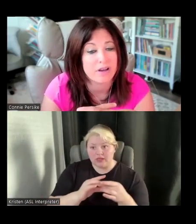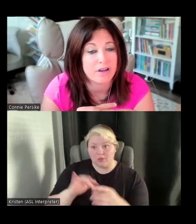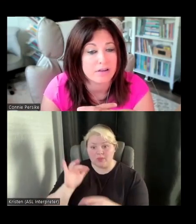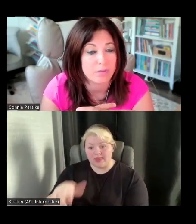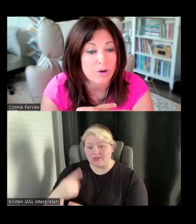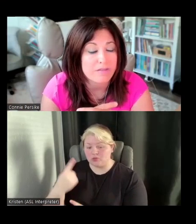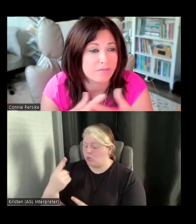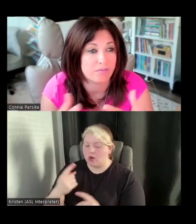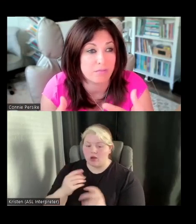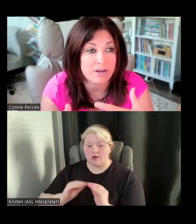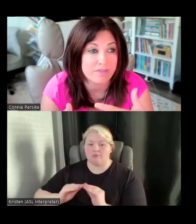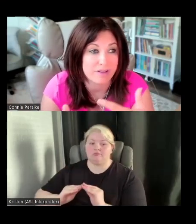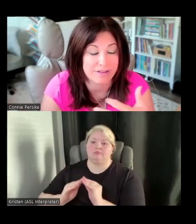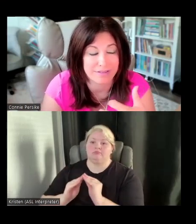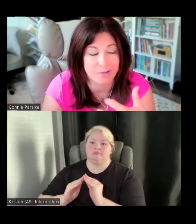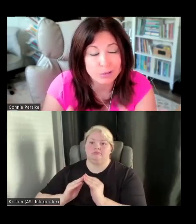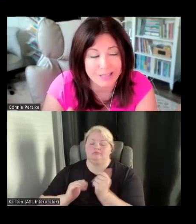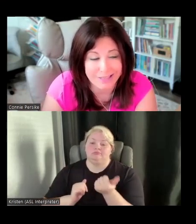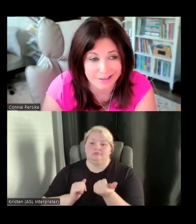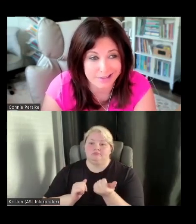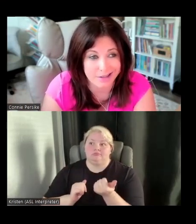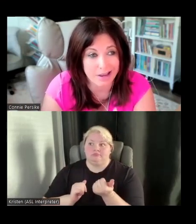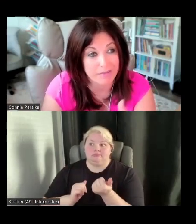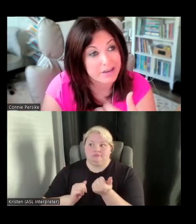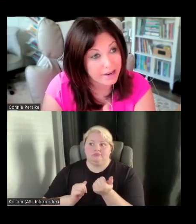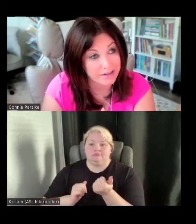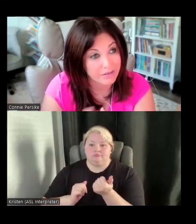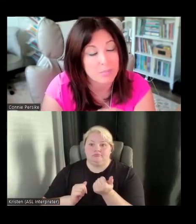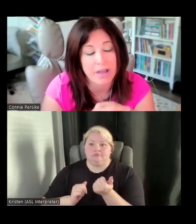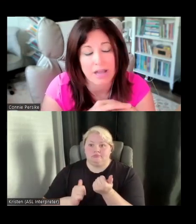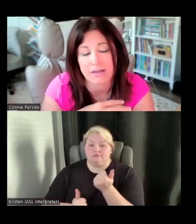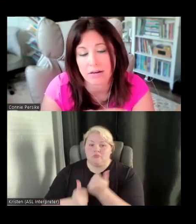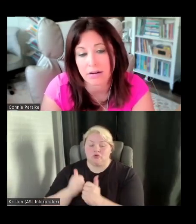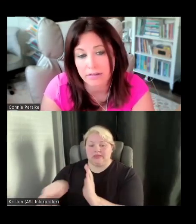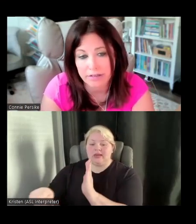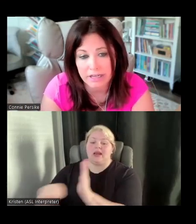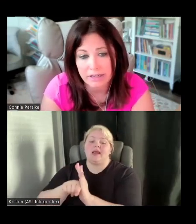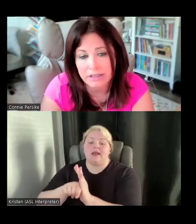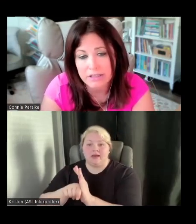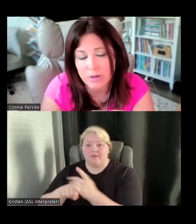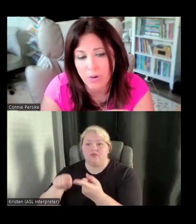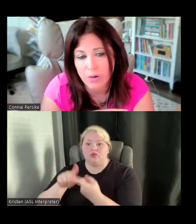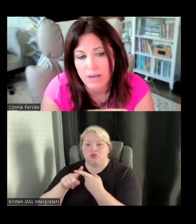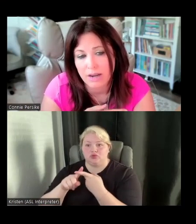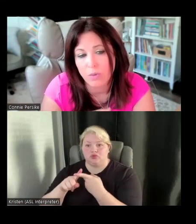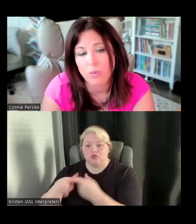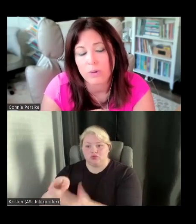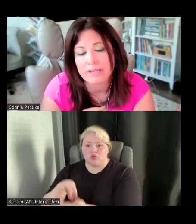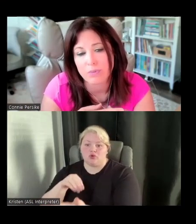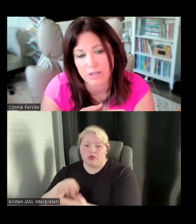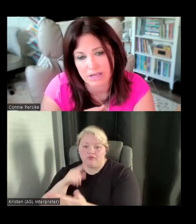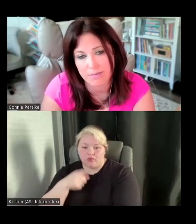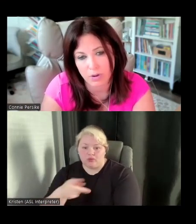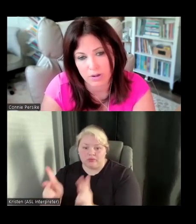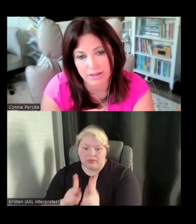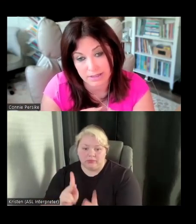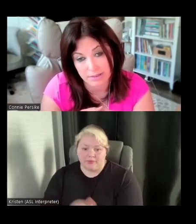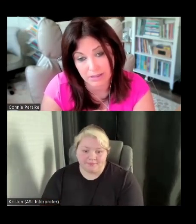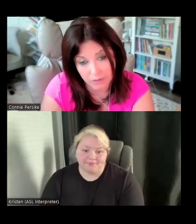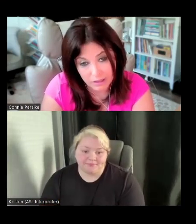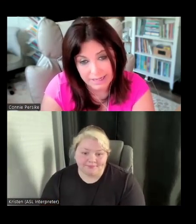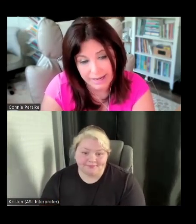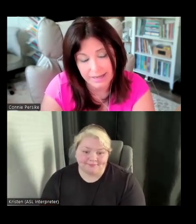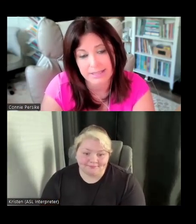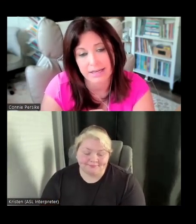of the only things that have a negative impact on our learning. And so it's a really important thing